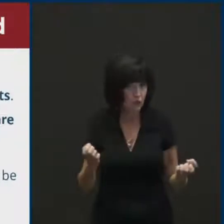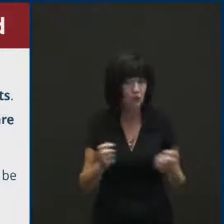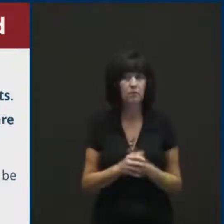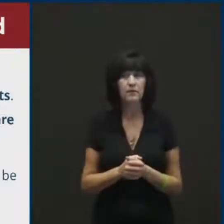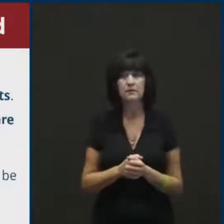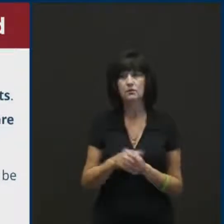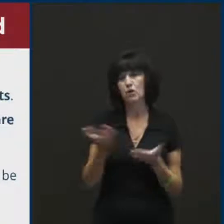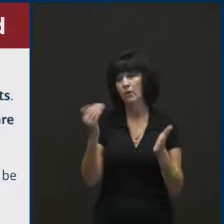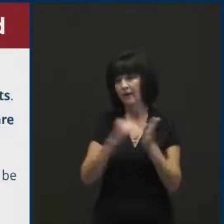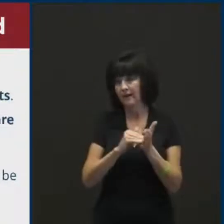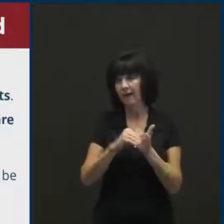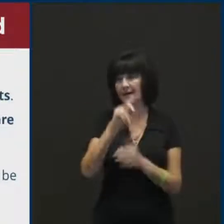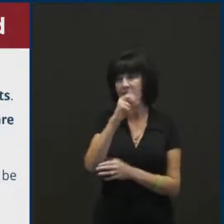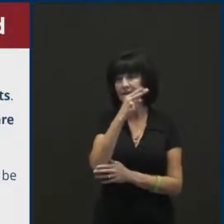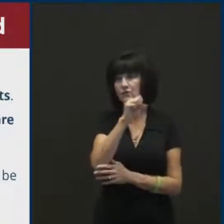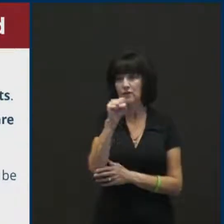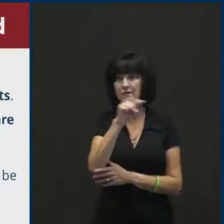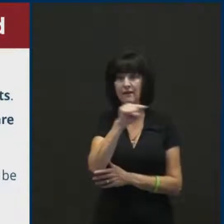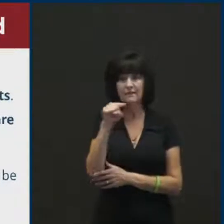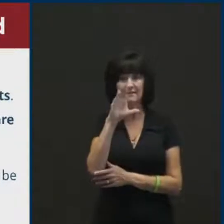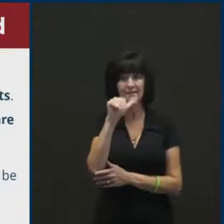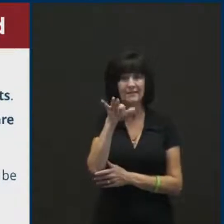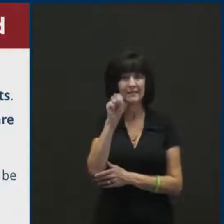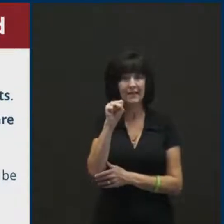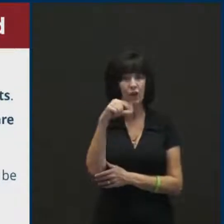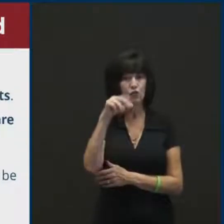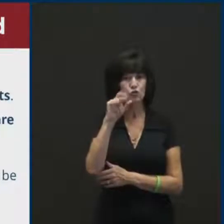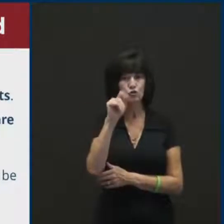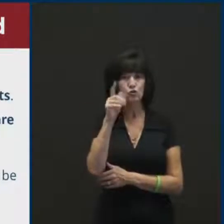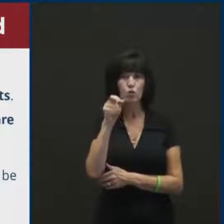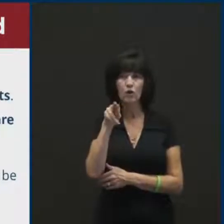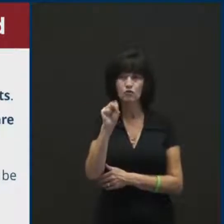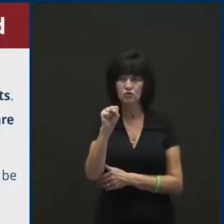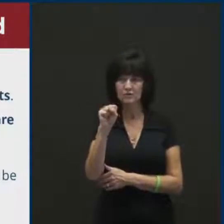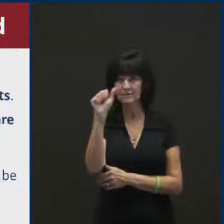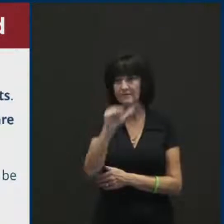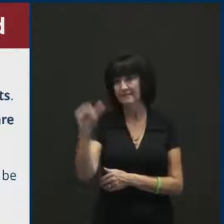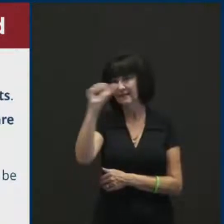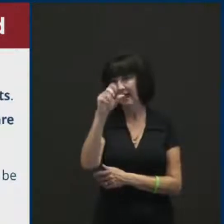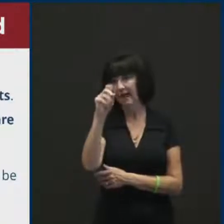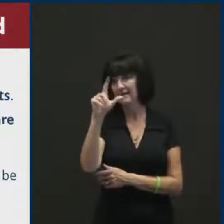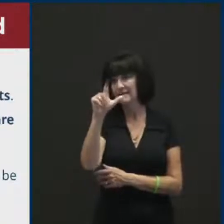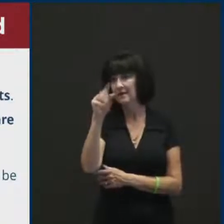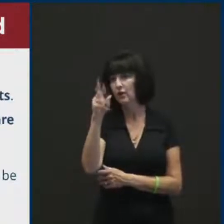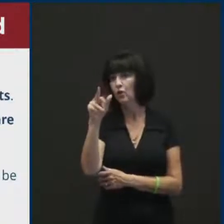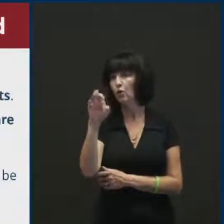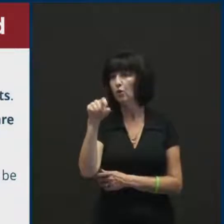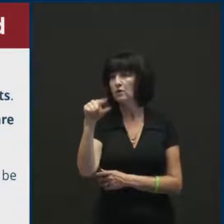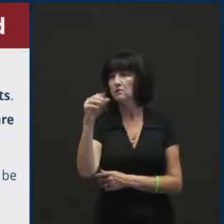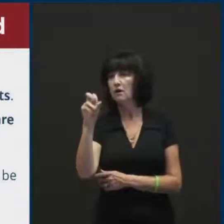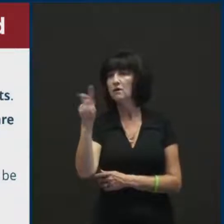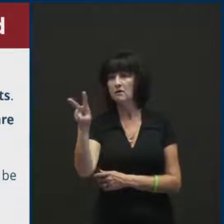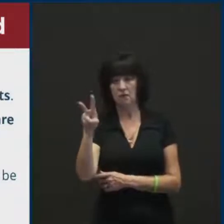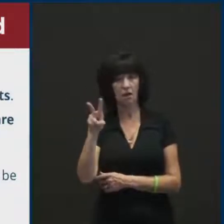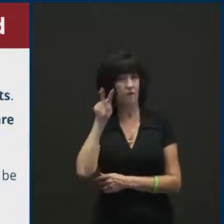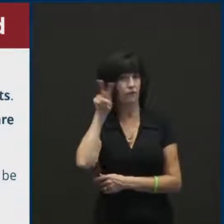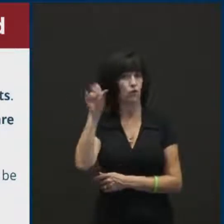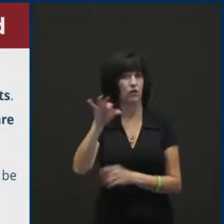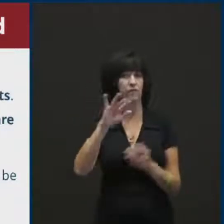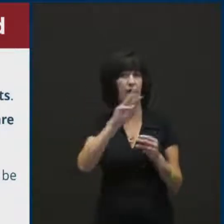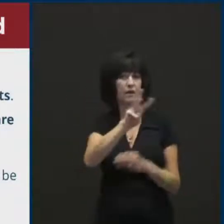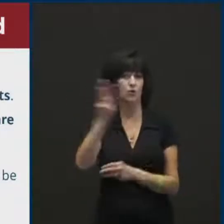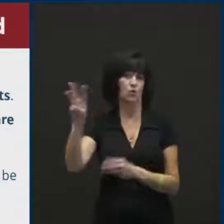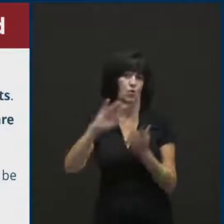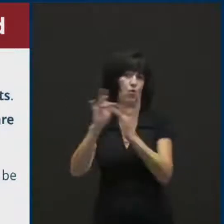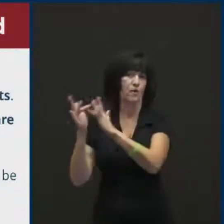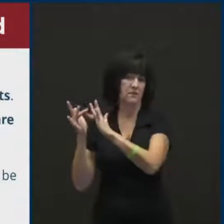_cares questions at delaware.gov and find out more information about it. I suspect that we'll be hearing from a lot of our partners on this. Next